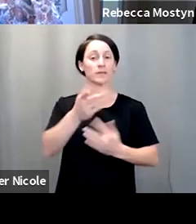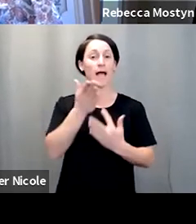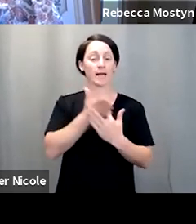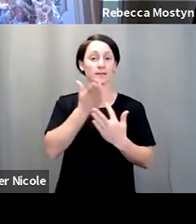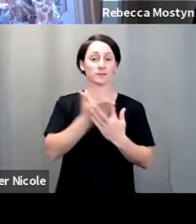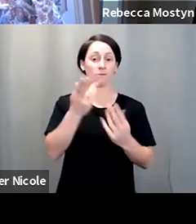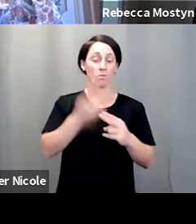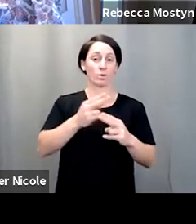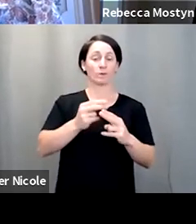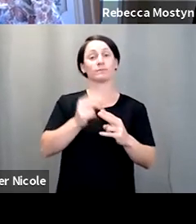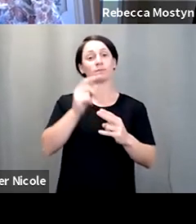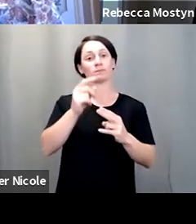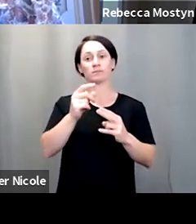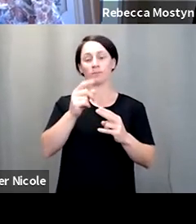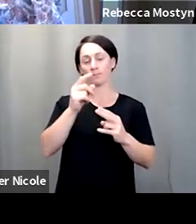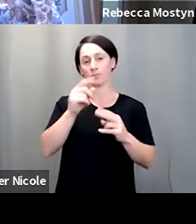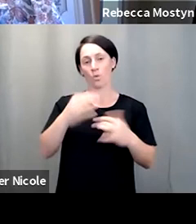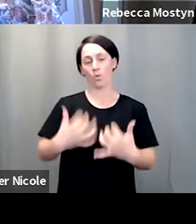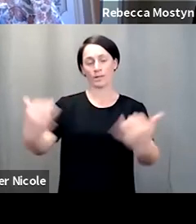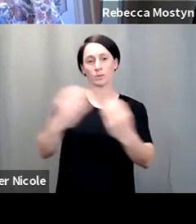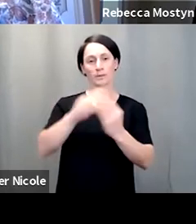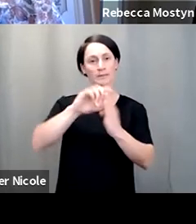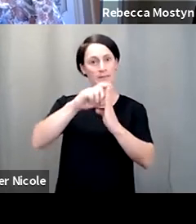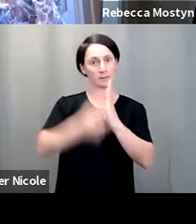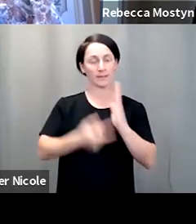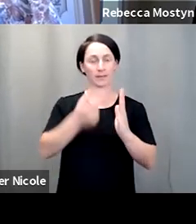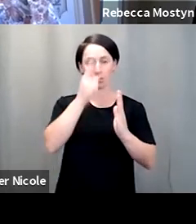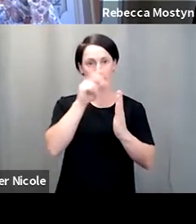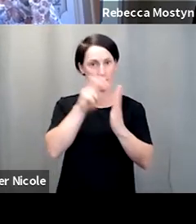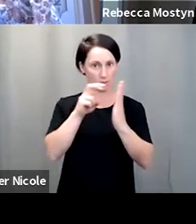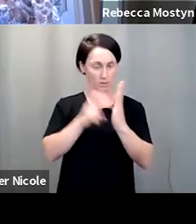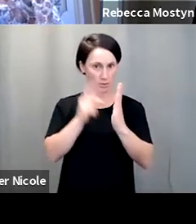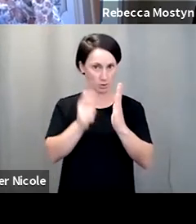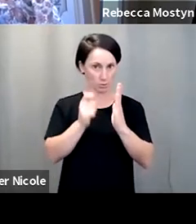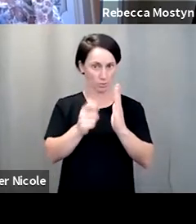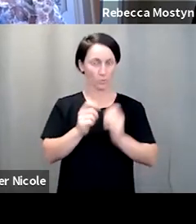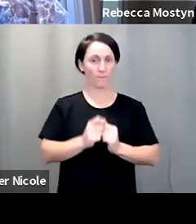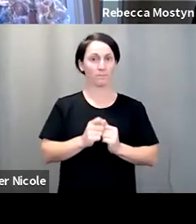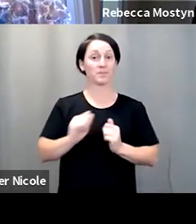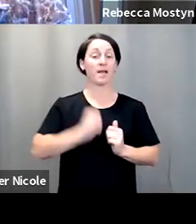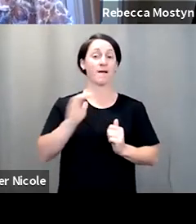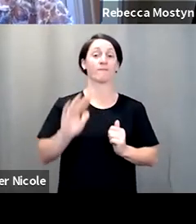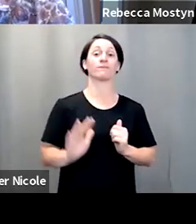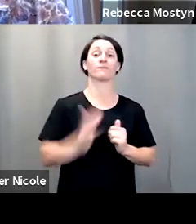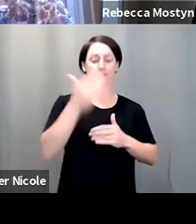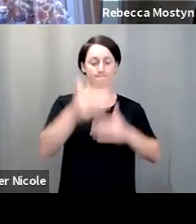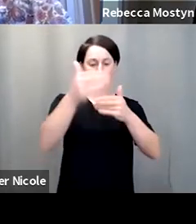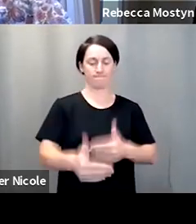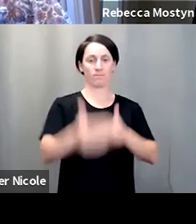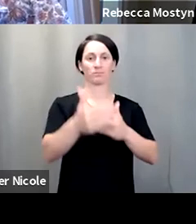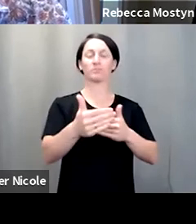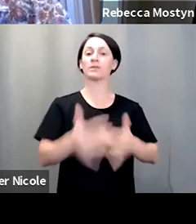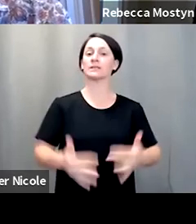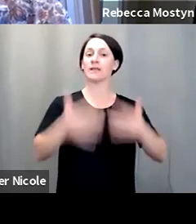audiences very soon. You can register for that now. And of course, we're coming up to our fifth phase of data collection in early July.